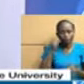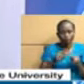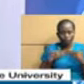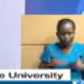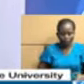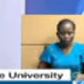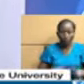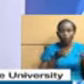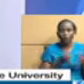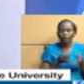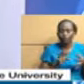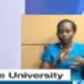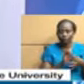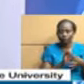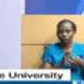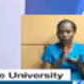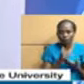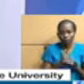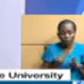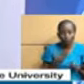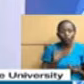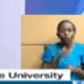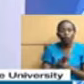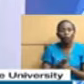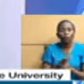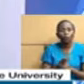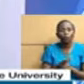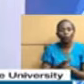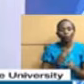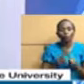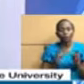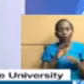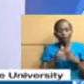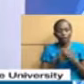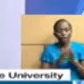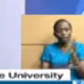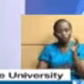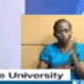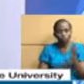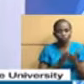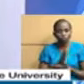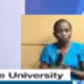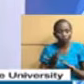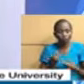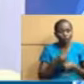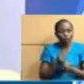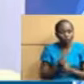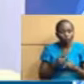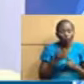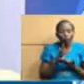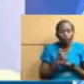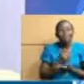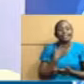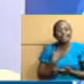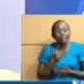now, because this is when we need a lot of them. And all of the countries that are producing them don't want to sell them to any other country. Because they need them. Because they